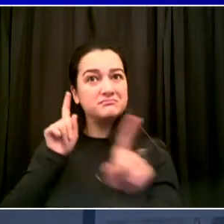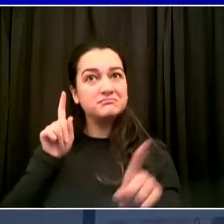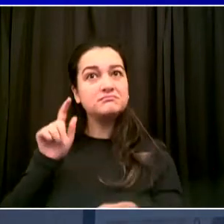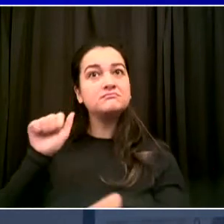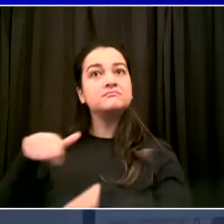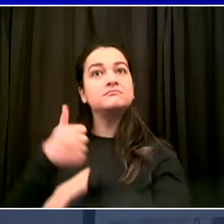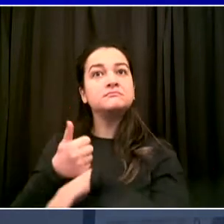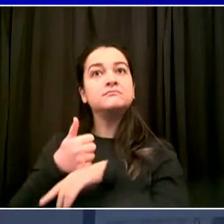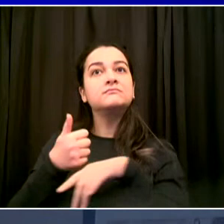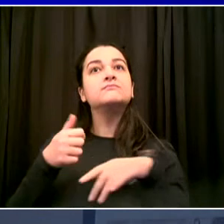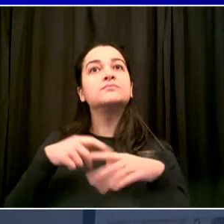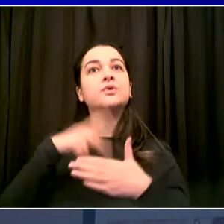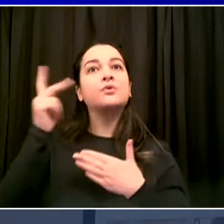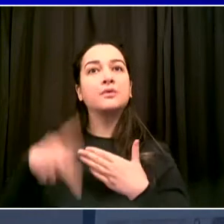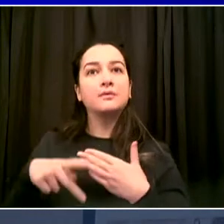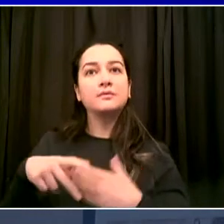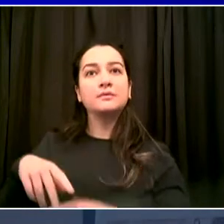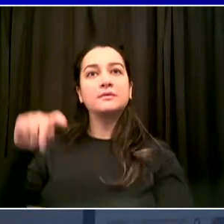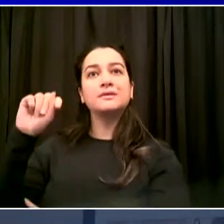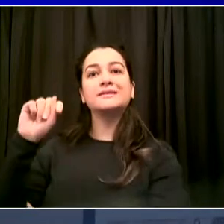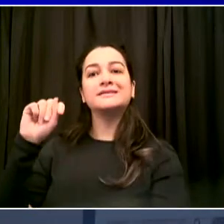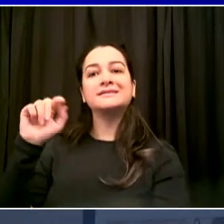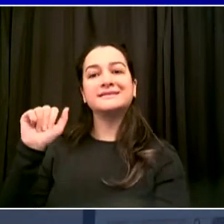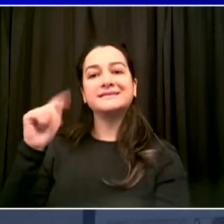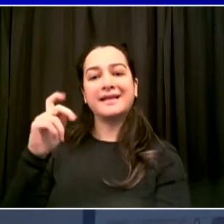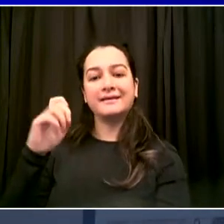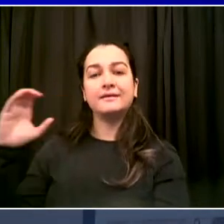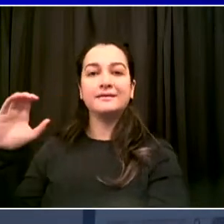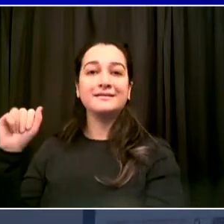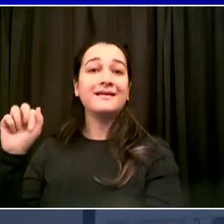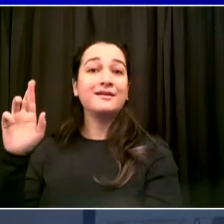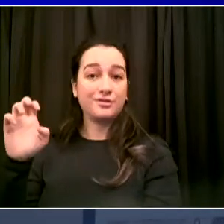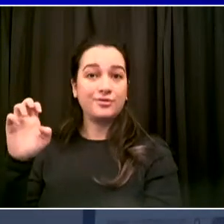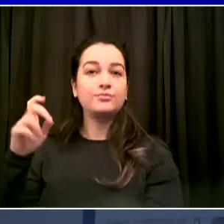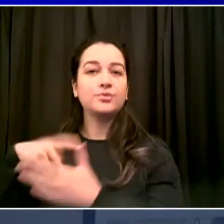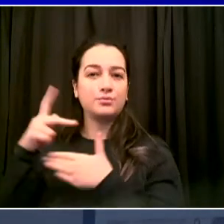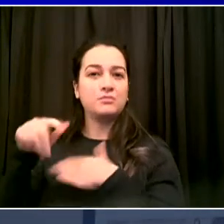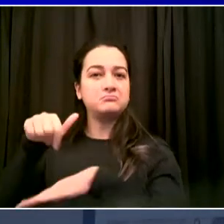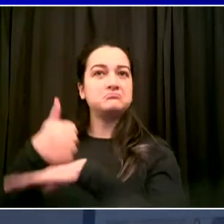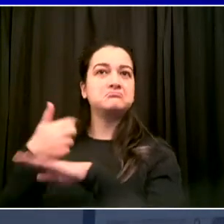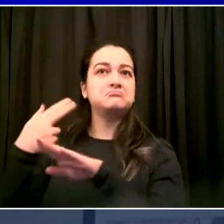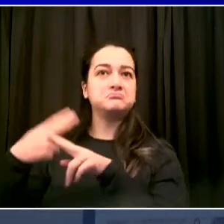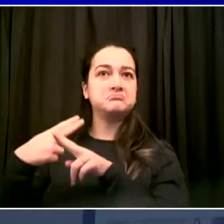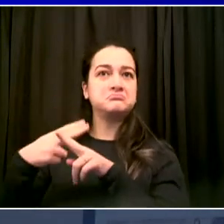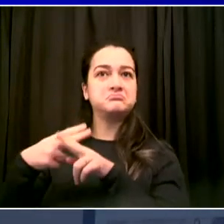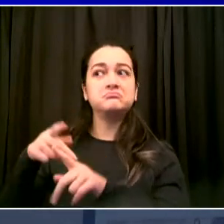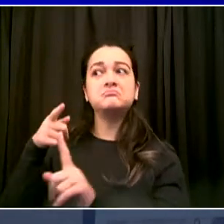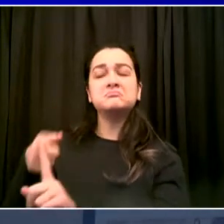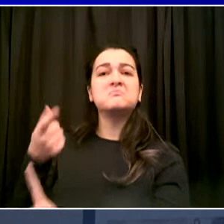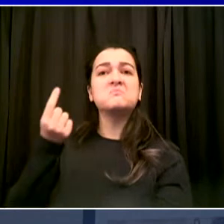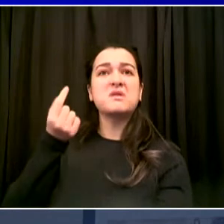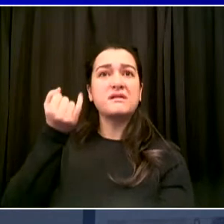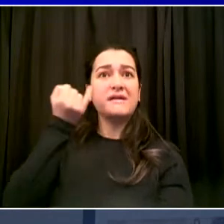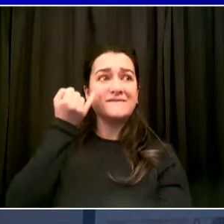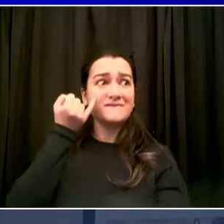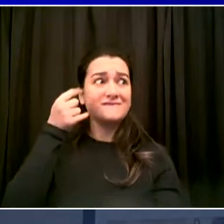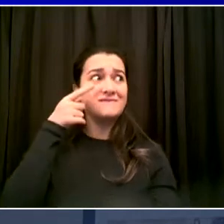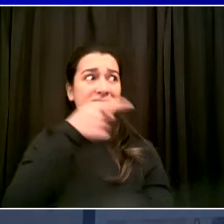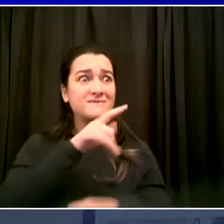job. Special thanks to the leader of the effort, Dr. Amanda Johnson, for her leadership. The whole team she's assembled. Milestone